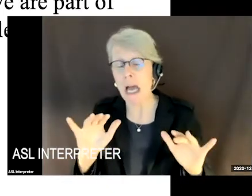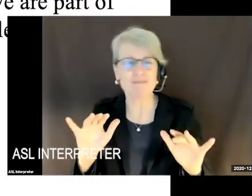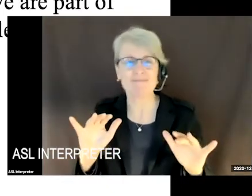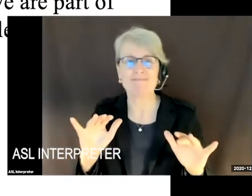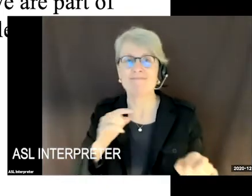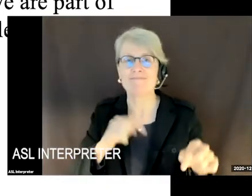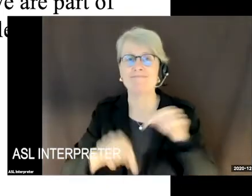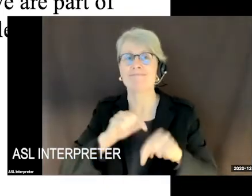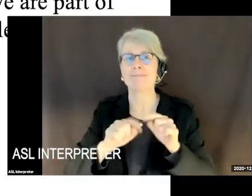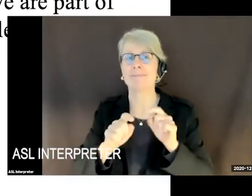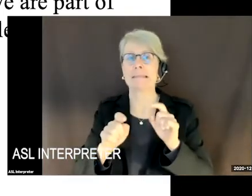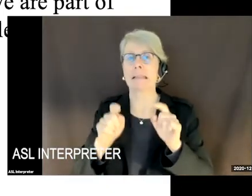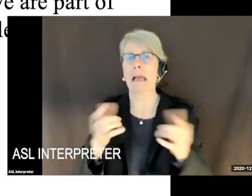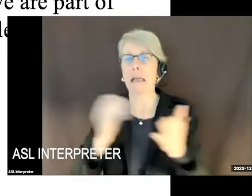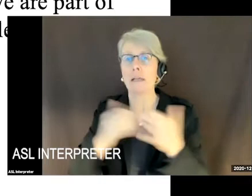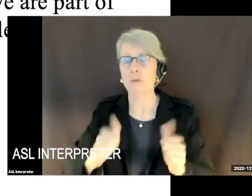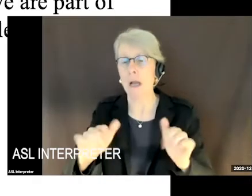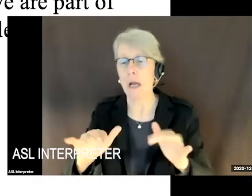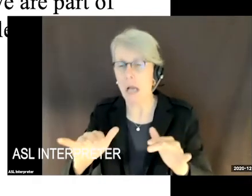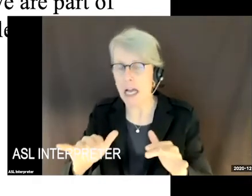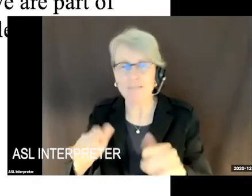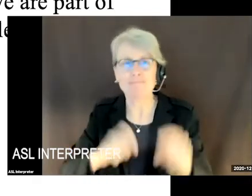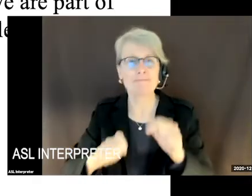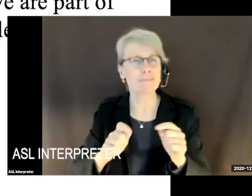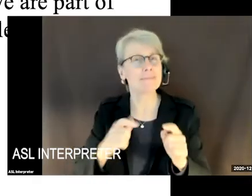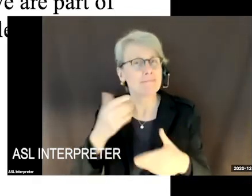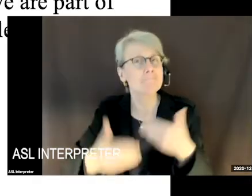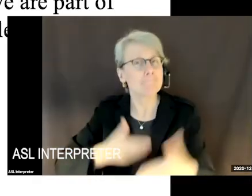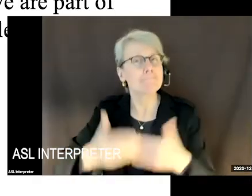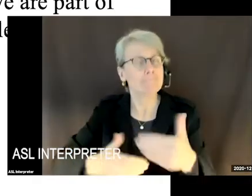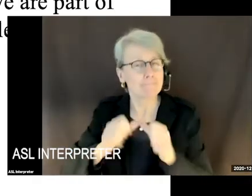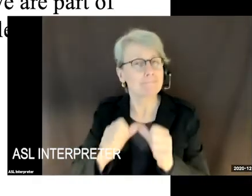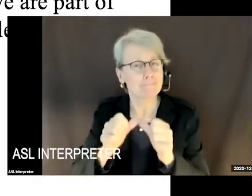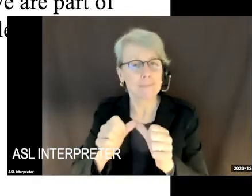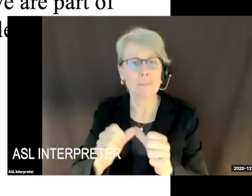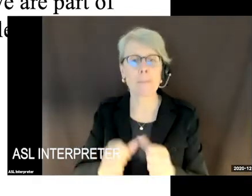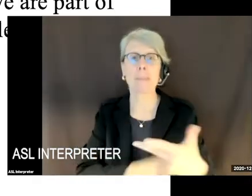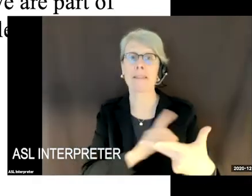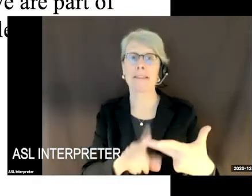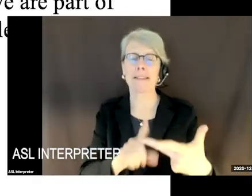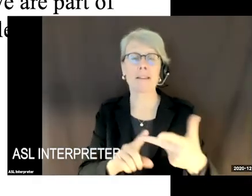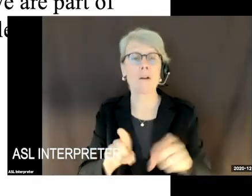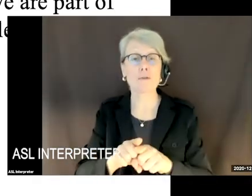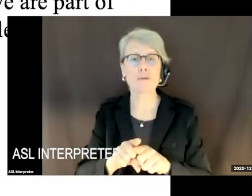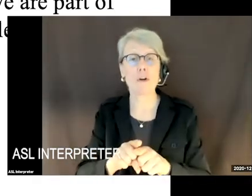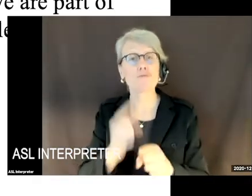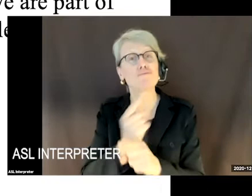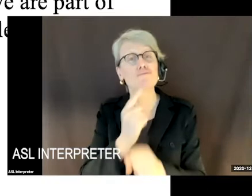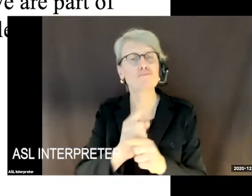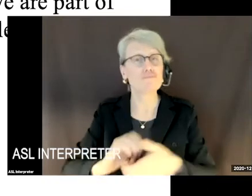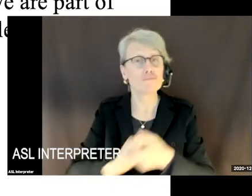to experiment our way forward. And thirdly, and most fundamentally, in conventional collaboration, when people say for